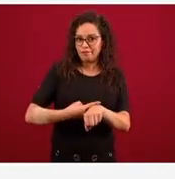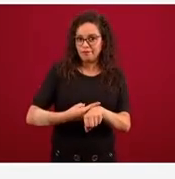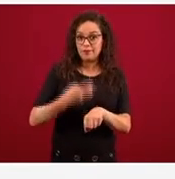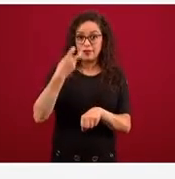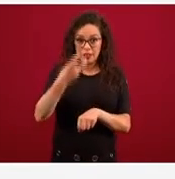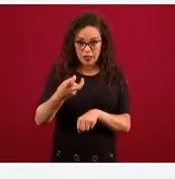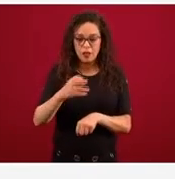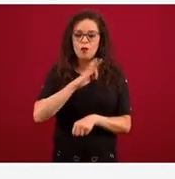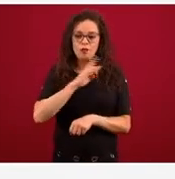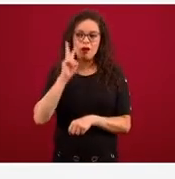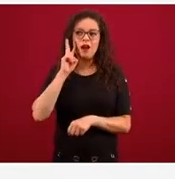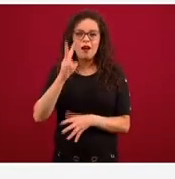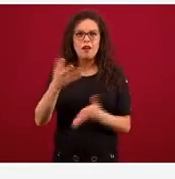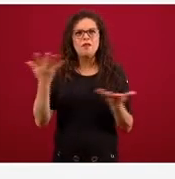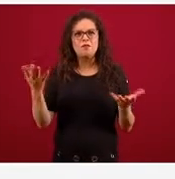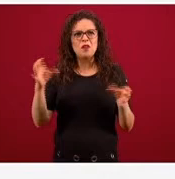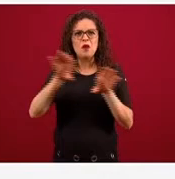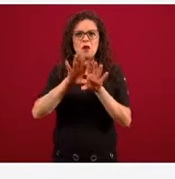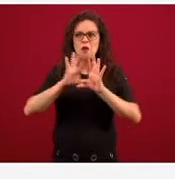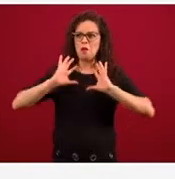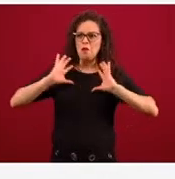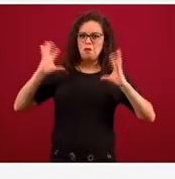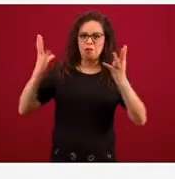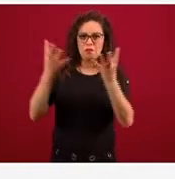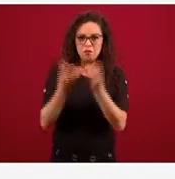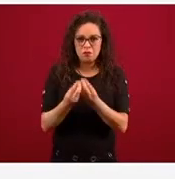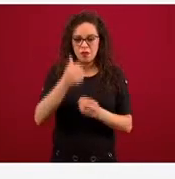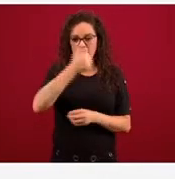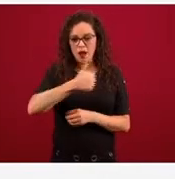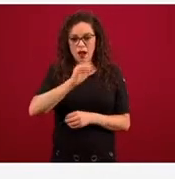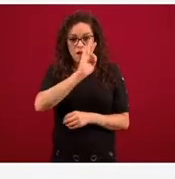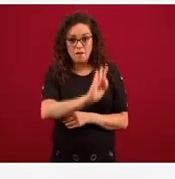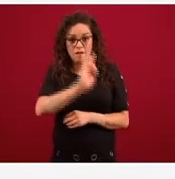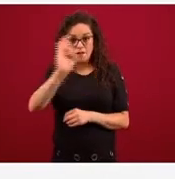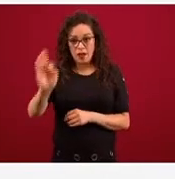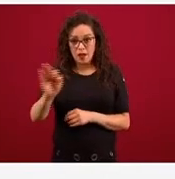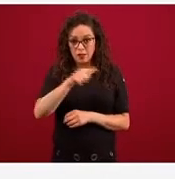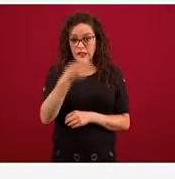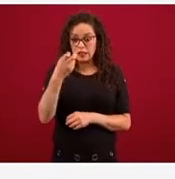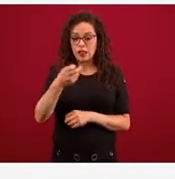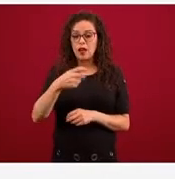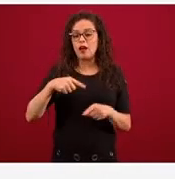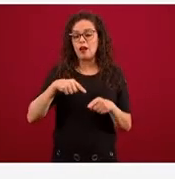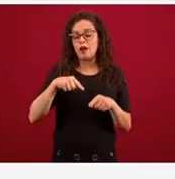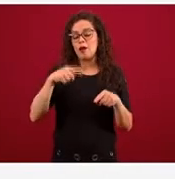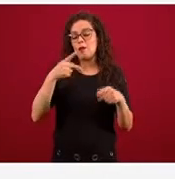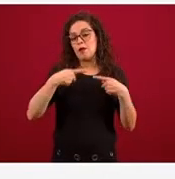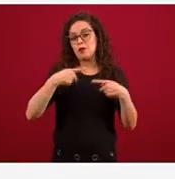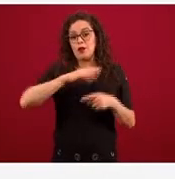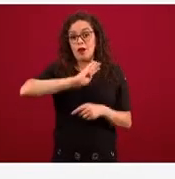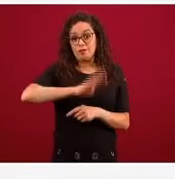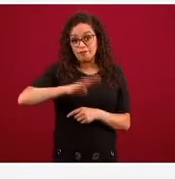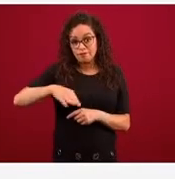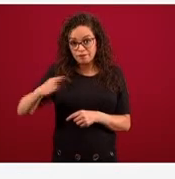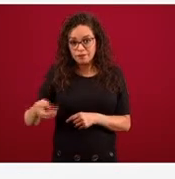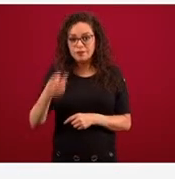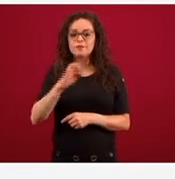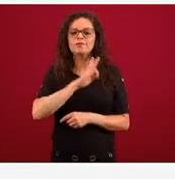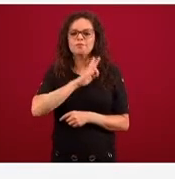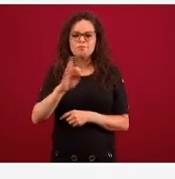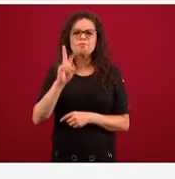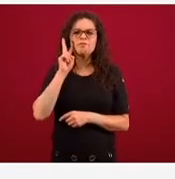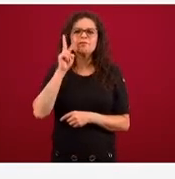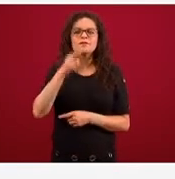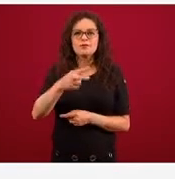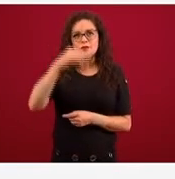comportamiento behavior, global, in en this este caso por case, cada on the fecha en la date que of han death, ocurrido by estas date of death. defunciones, y And entonces so nos here we pueden can dar see también what una is the